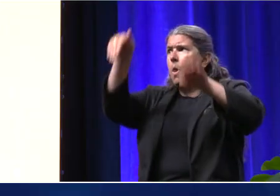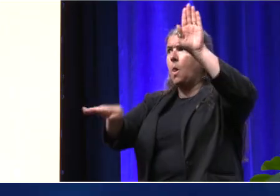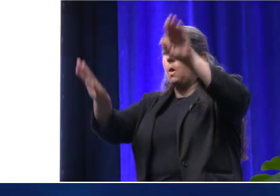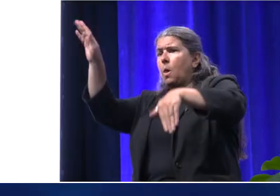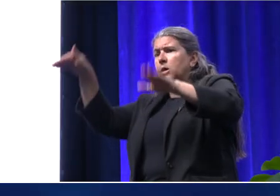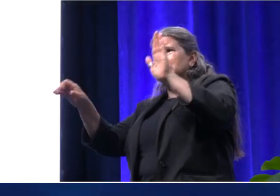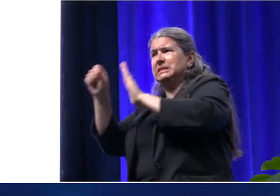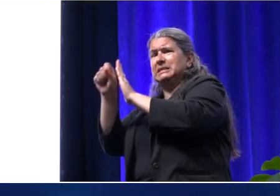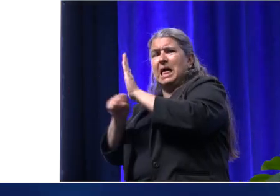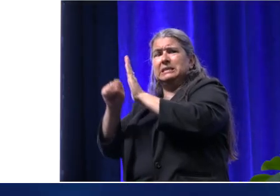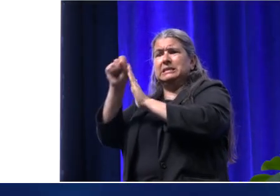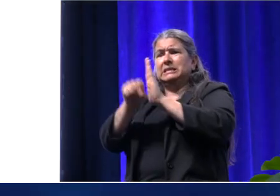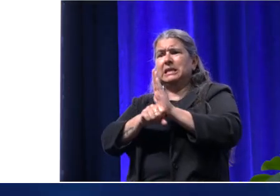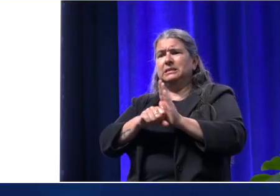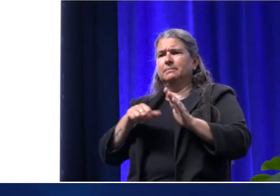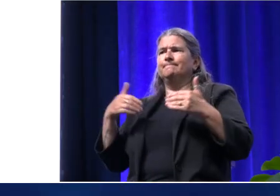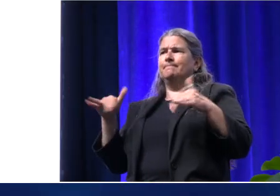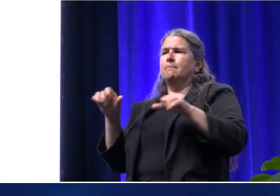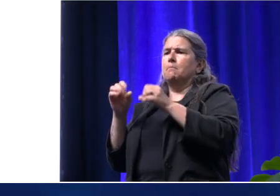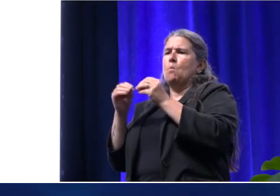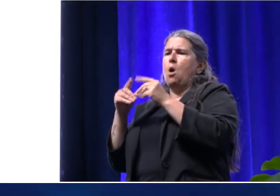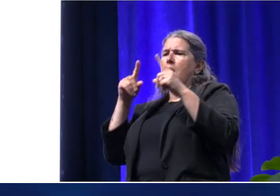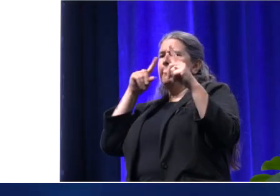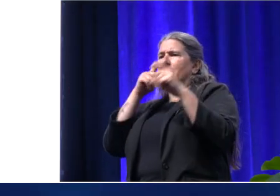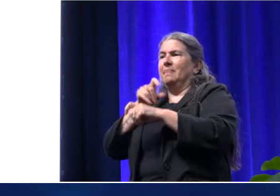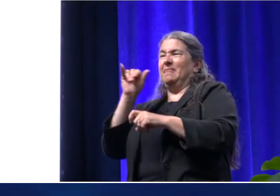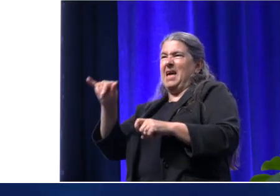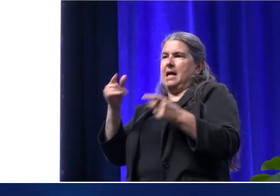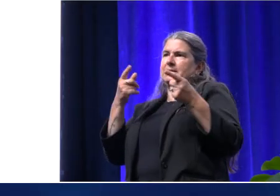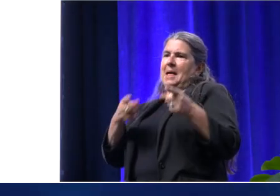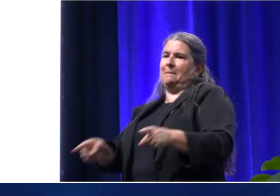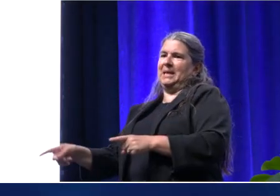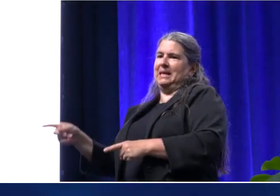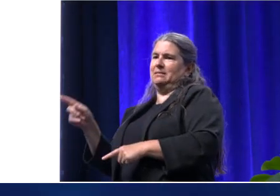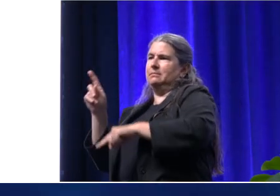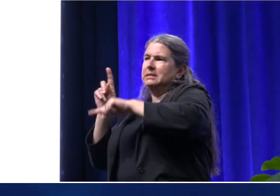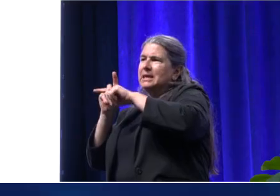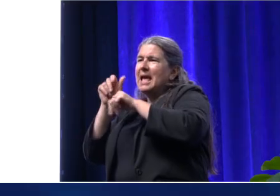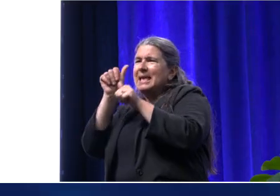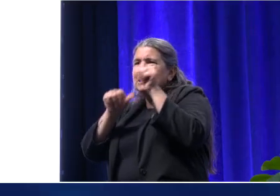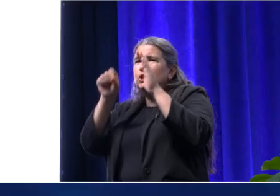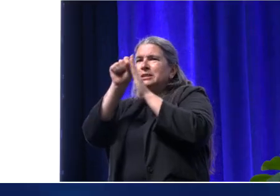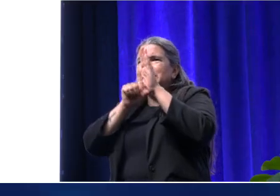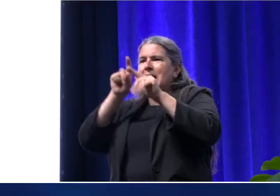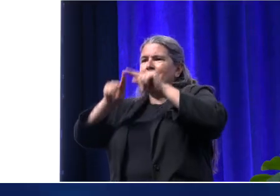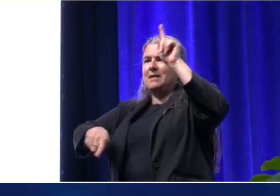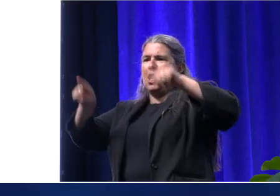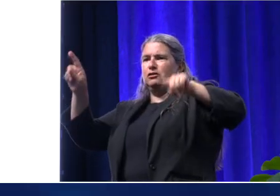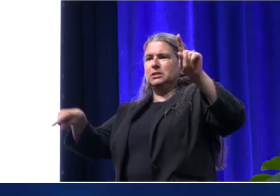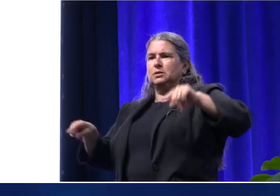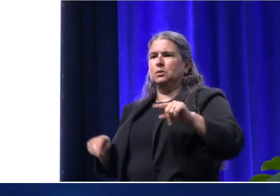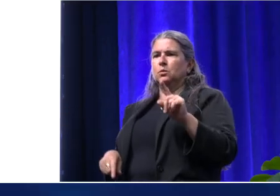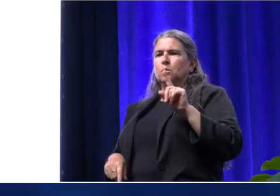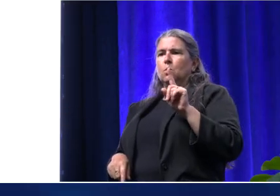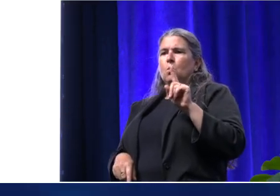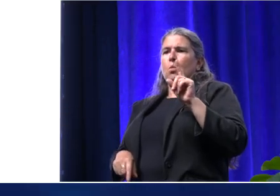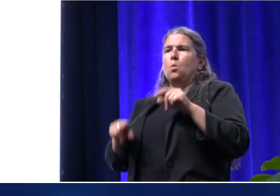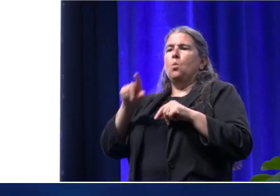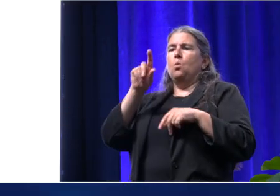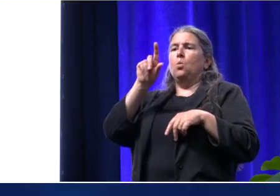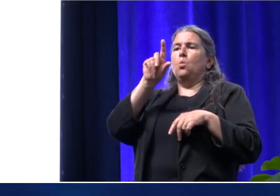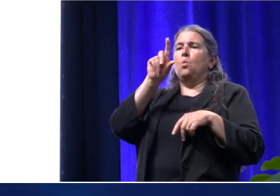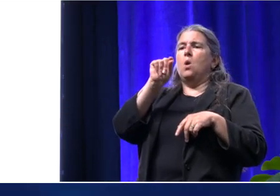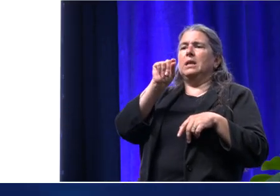is happening. And that's actually the case. So between 2021 and 2024, every state in the